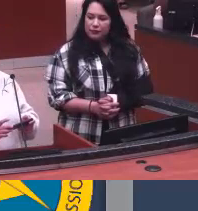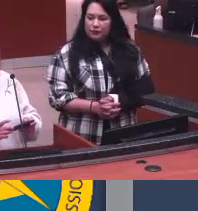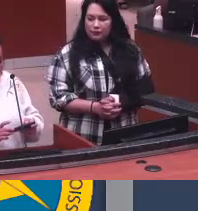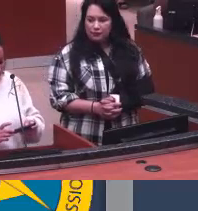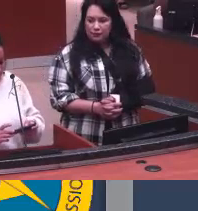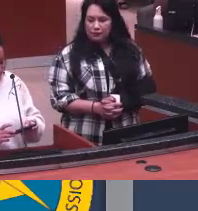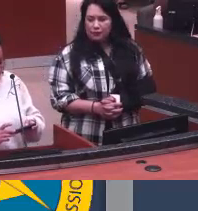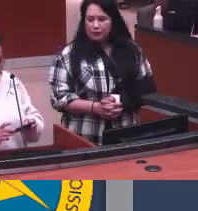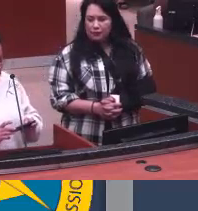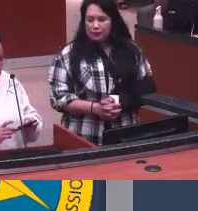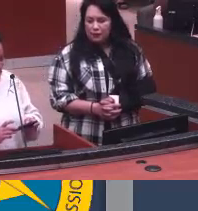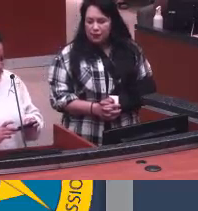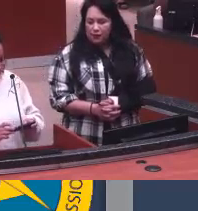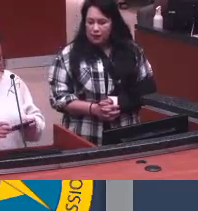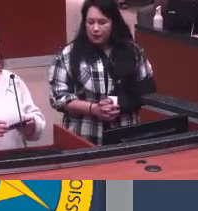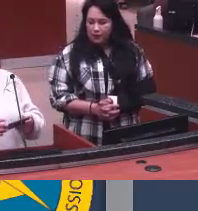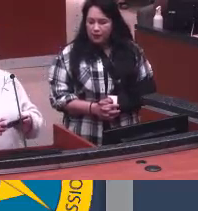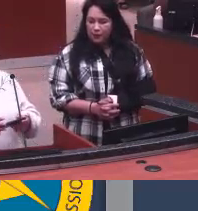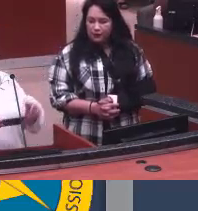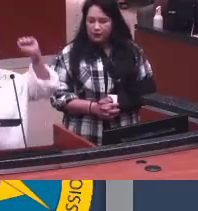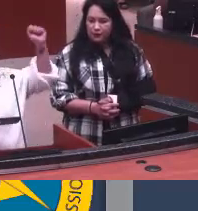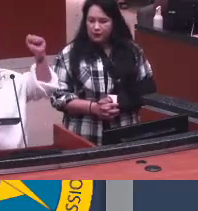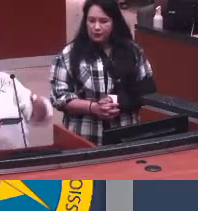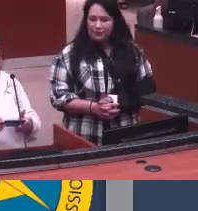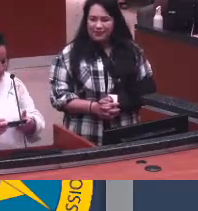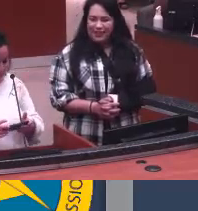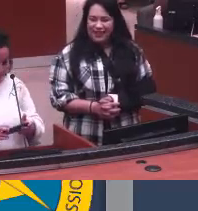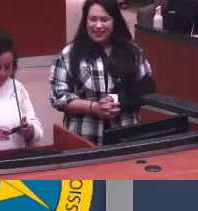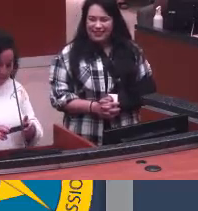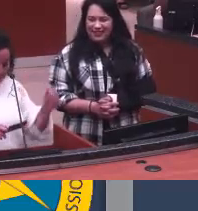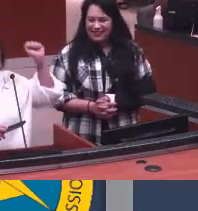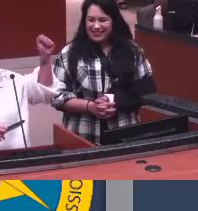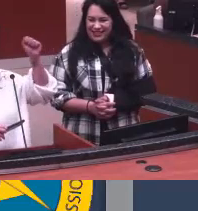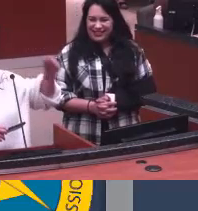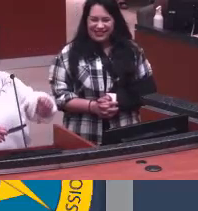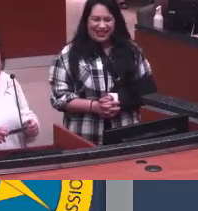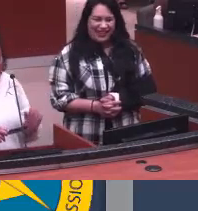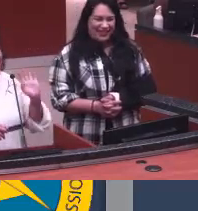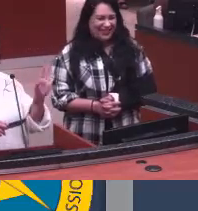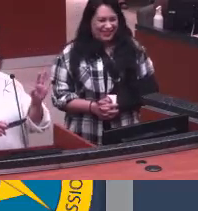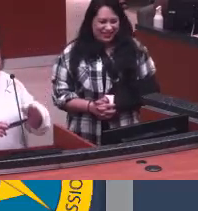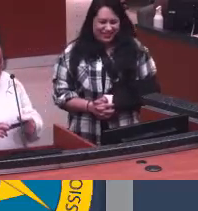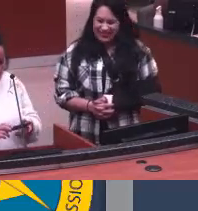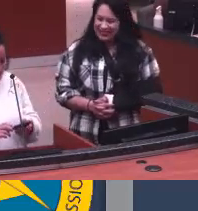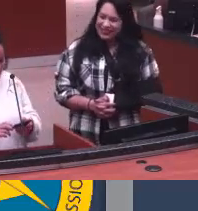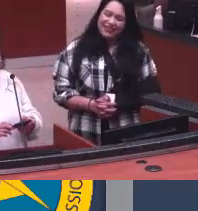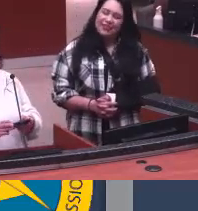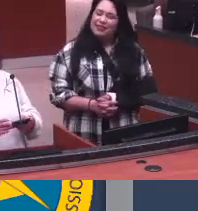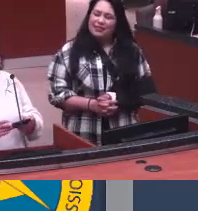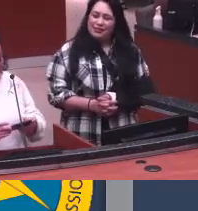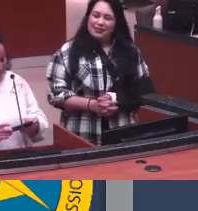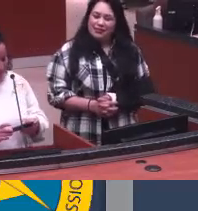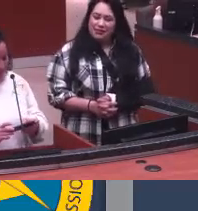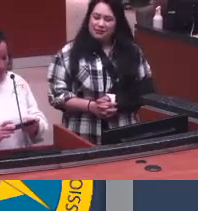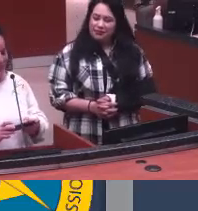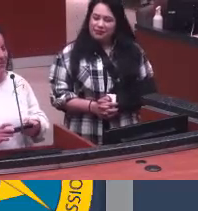priority focus areas for the committee, developing a charter and a governance structure, preliminary, and